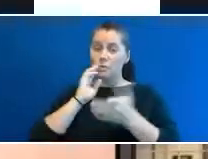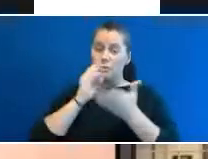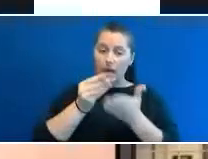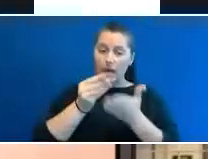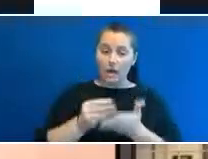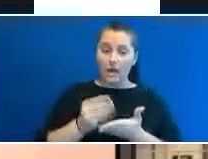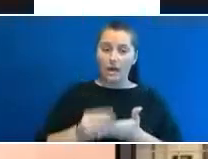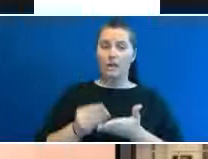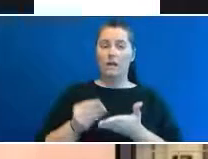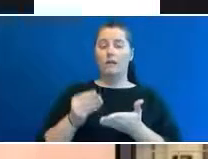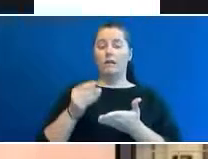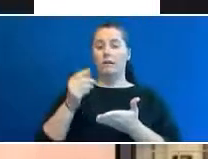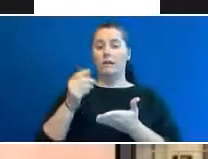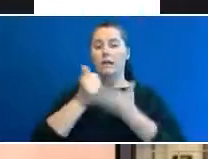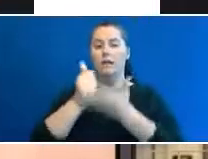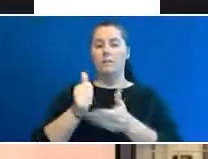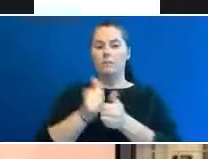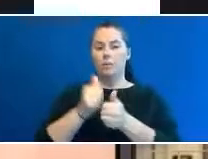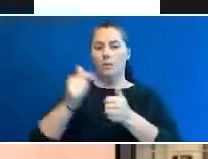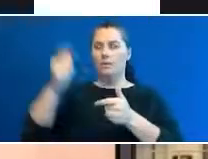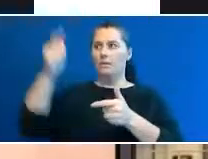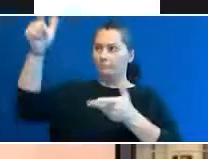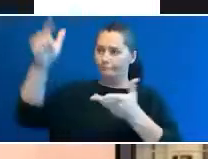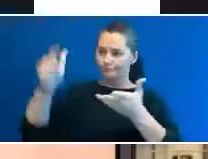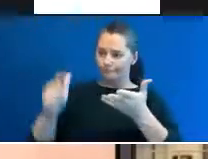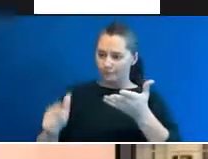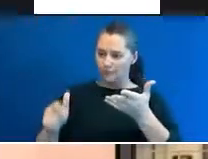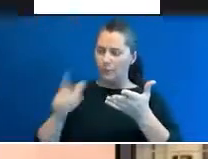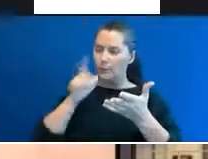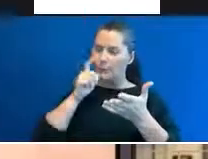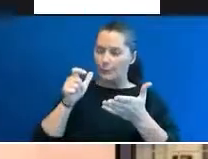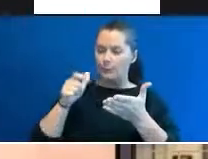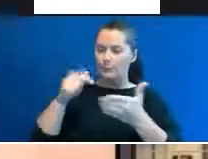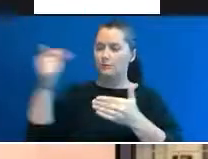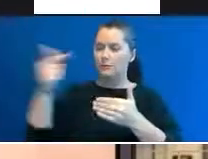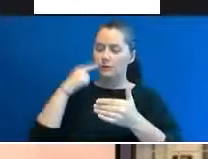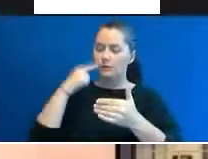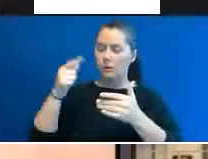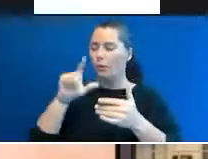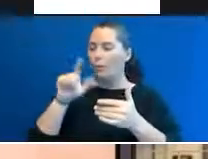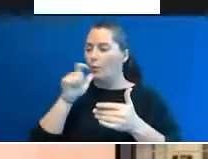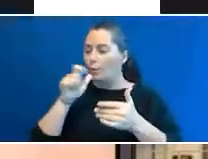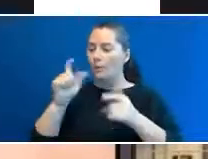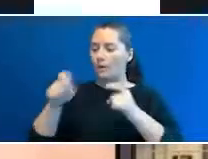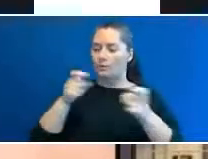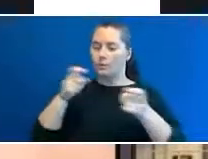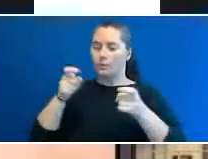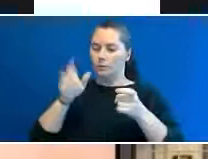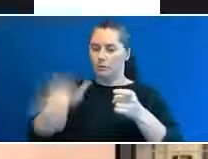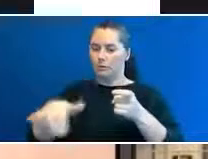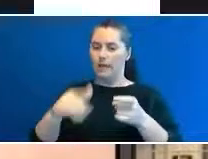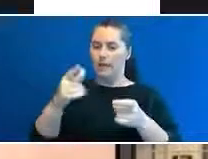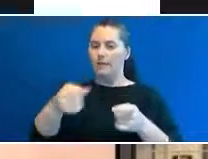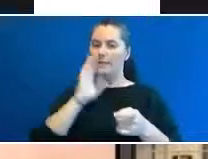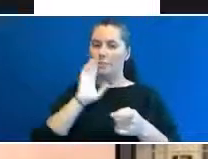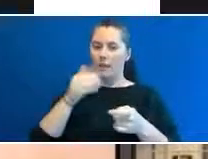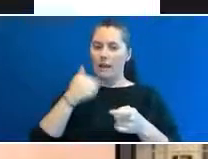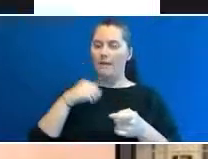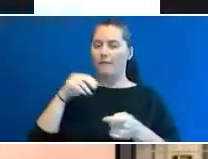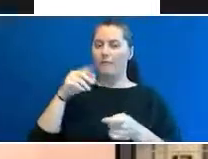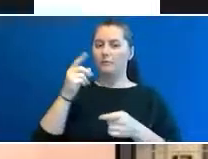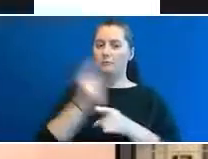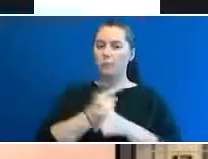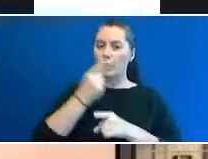or a team lead or something to that effect. They're going to be able to have a reoccurring or what we call a credit